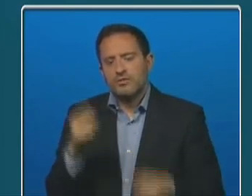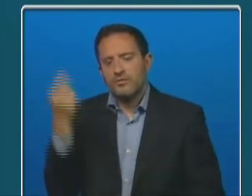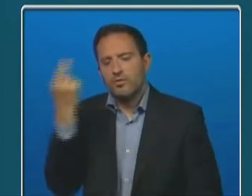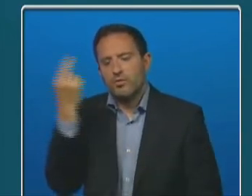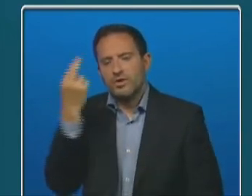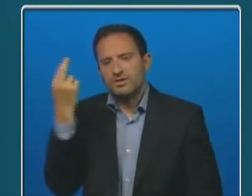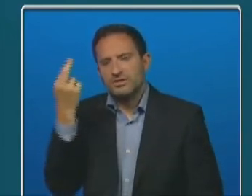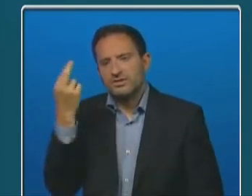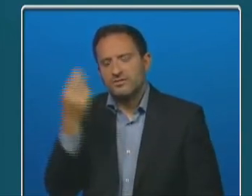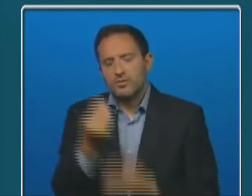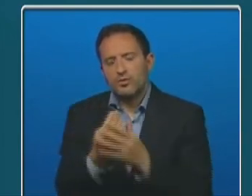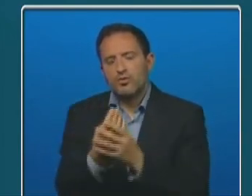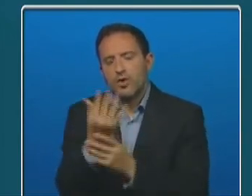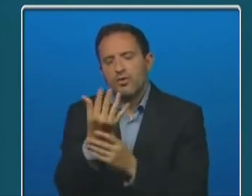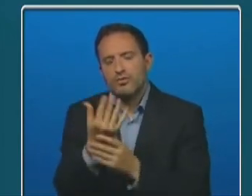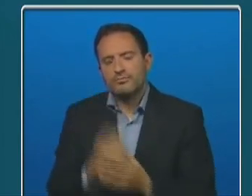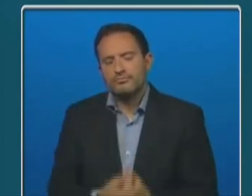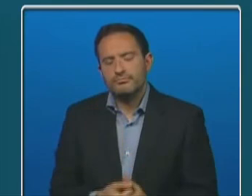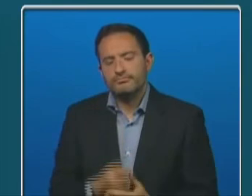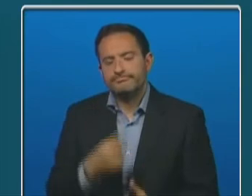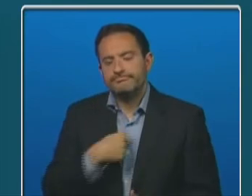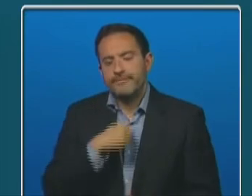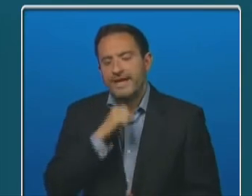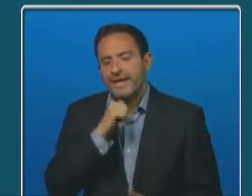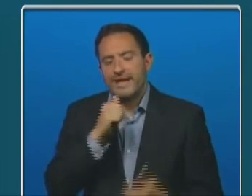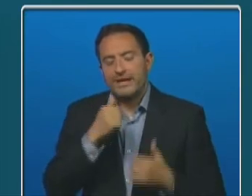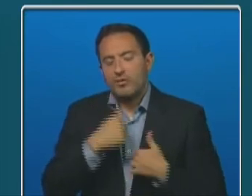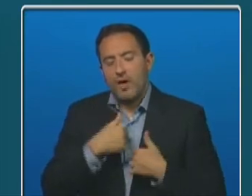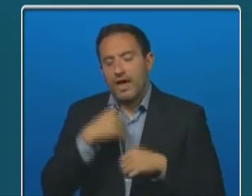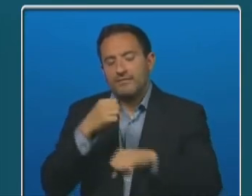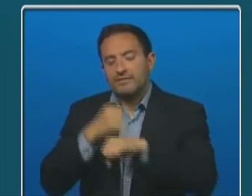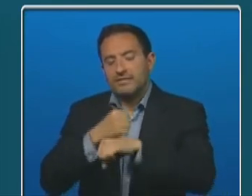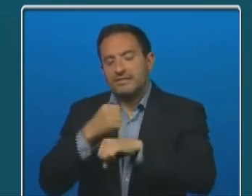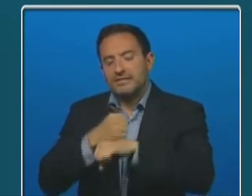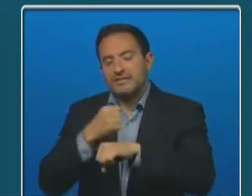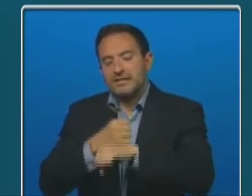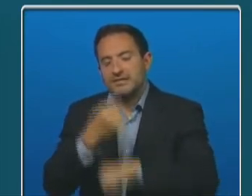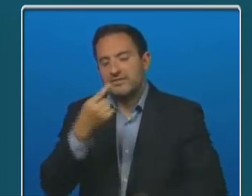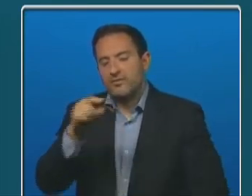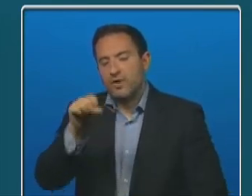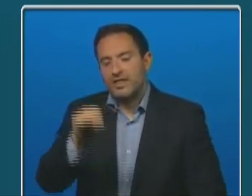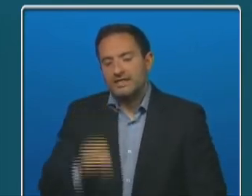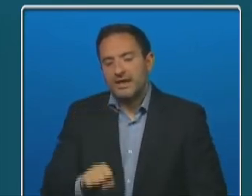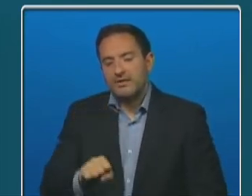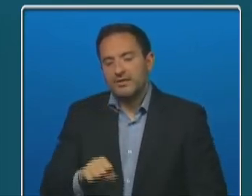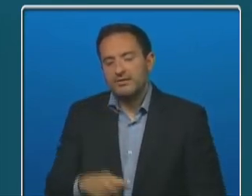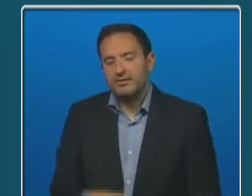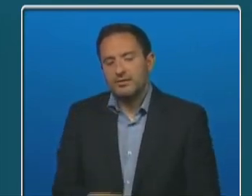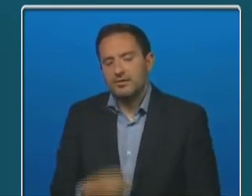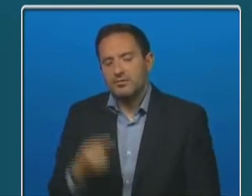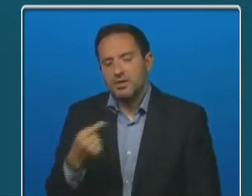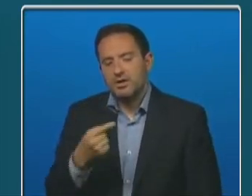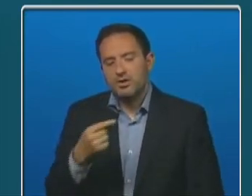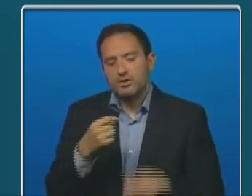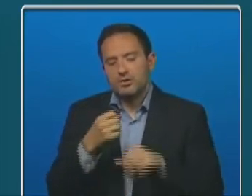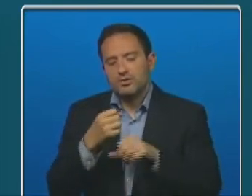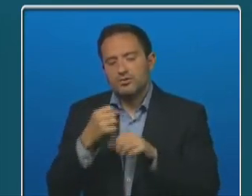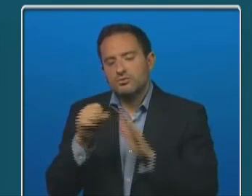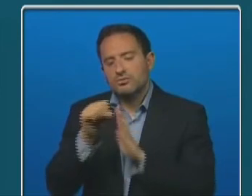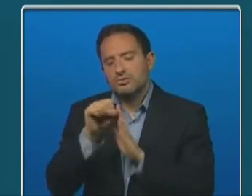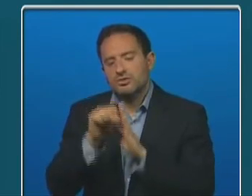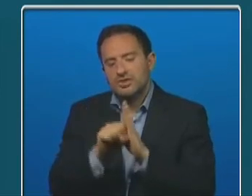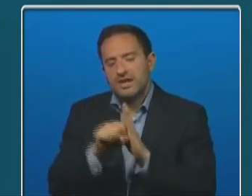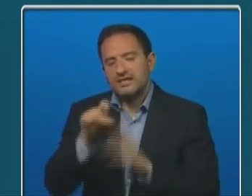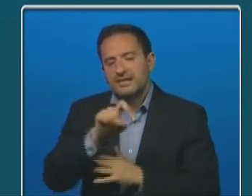the growth. I don't have kind of aggregated statistics just for the South, but there are states like Texas